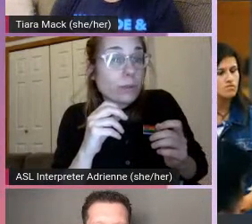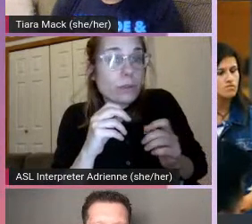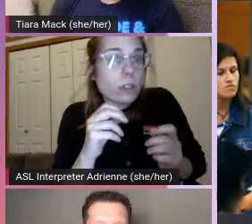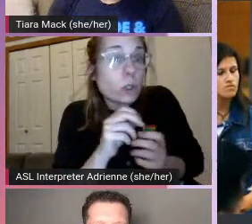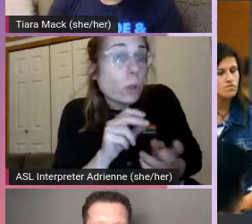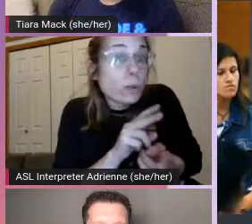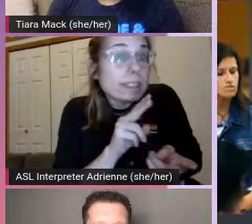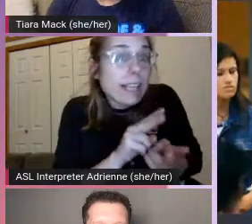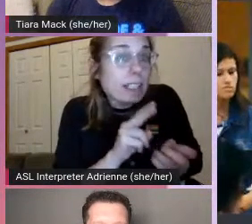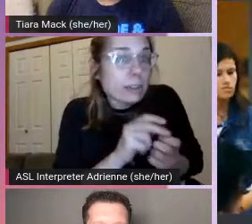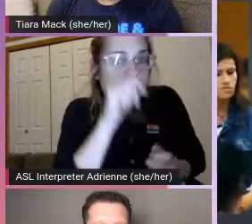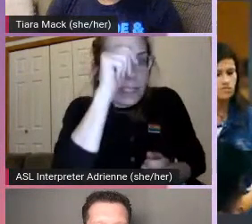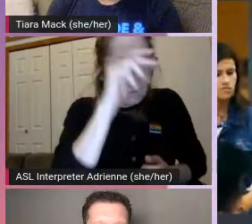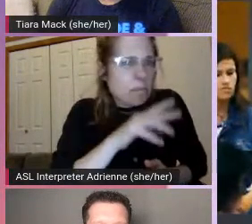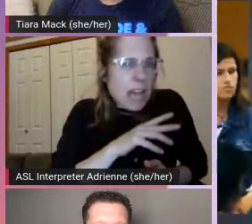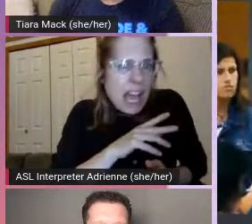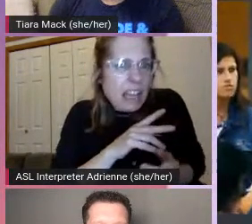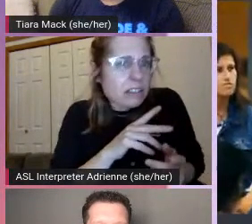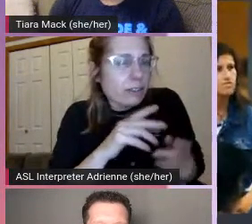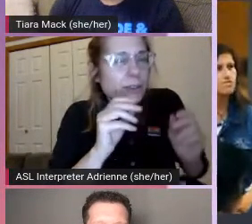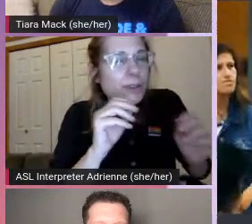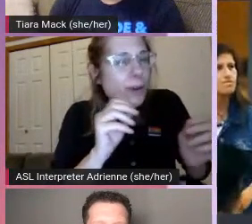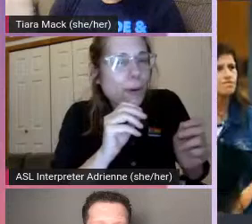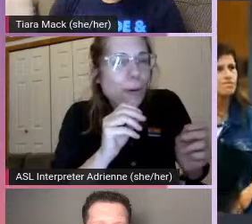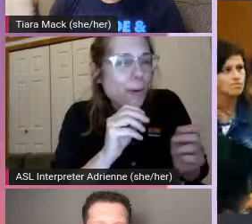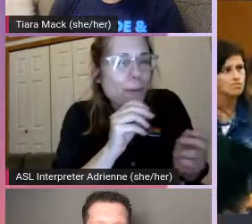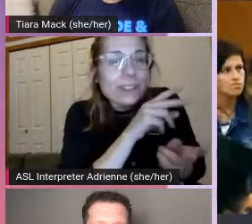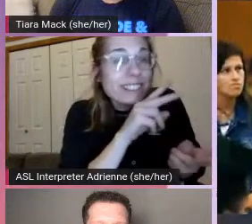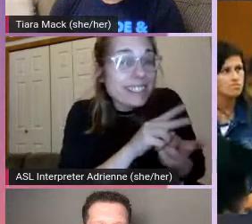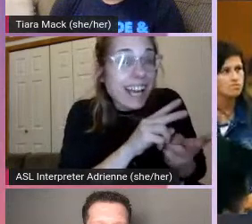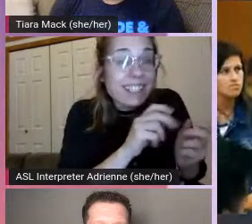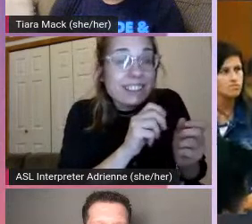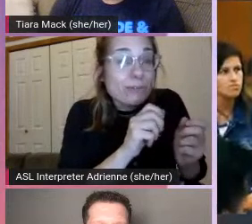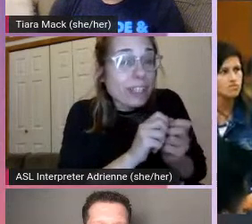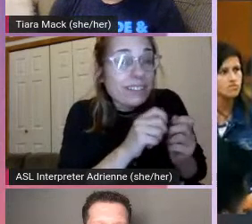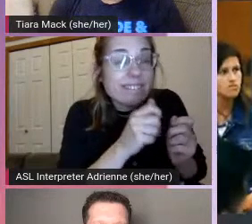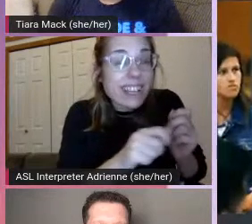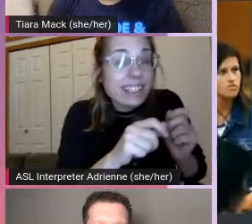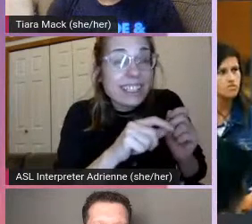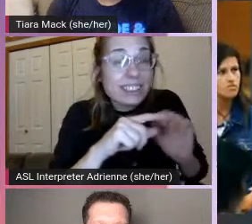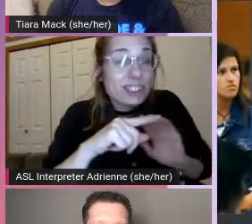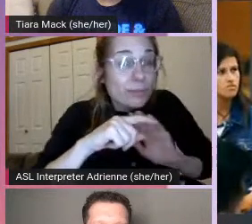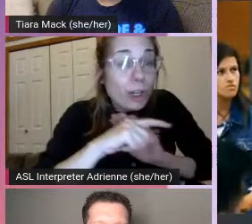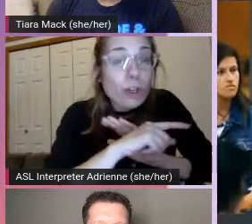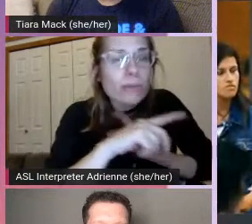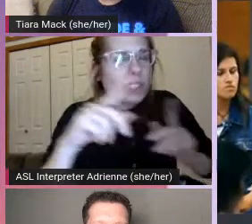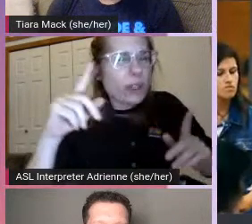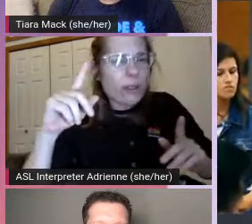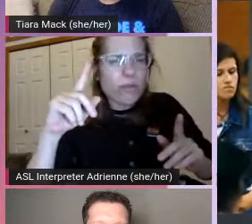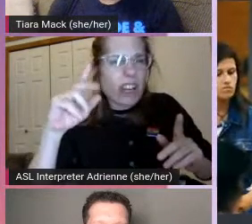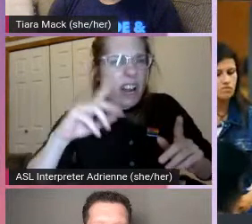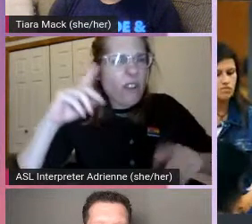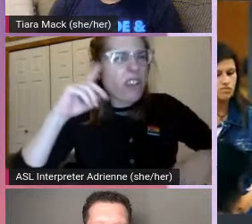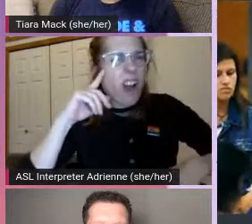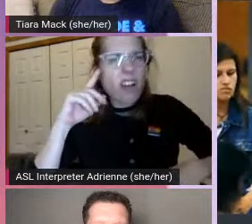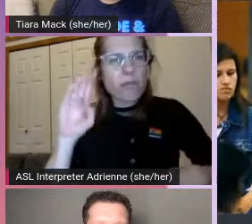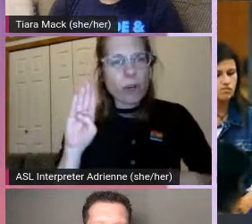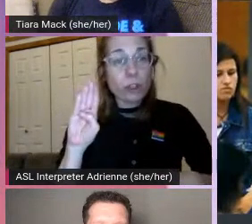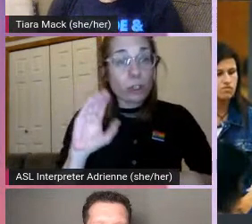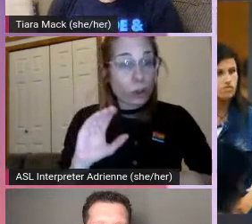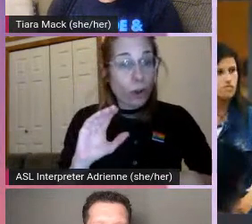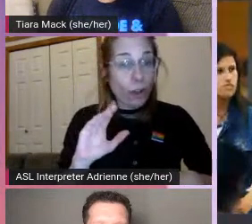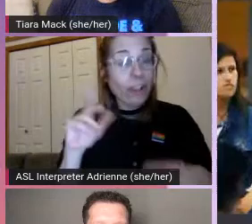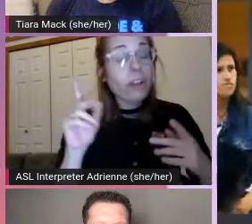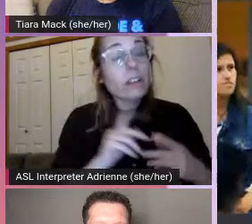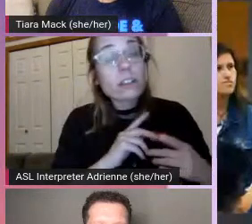even think it was a possibility for me to get on birth control. It wasn't until going to my local Planned Parenthood that I was able to have a